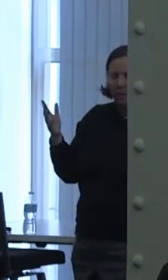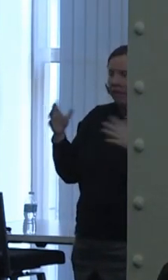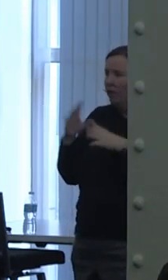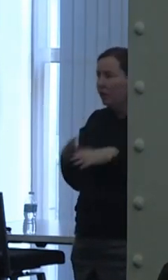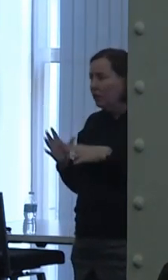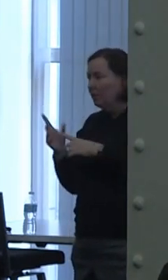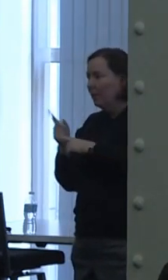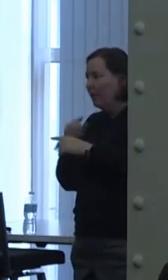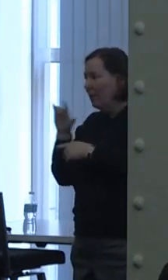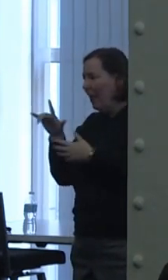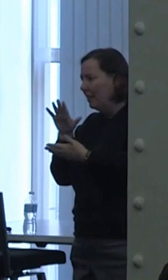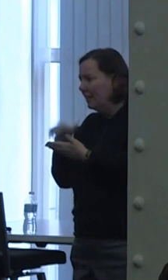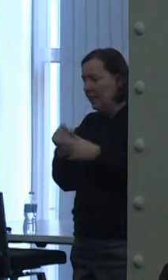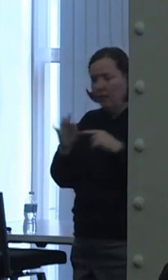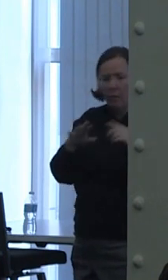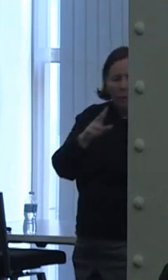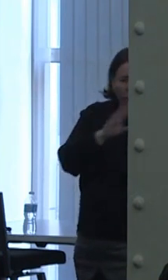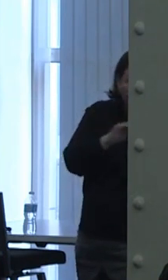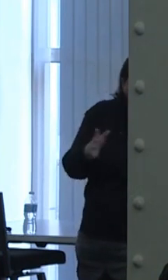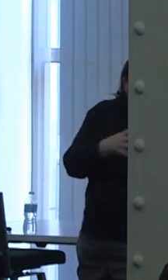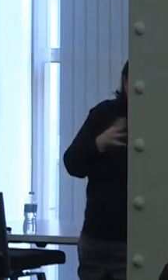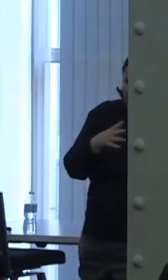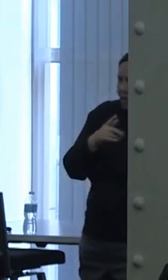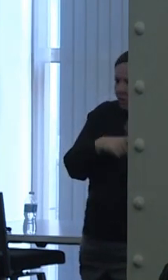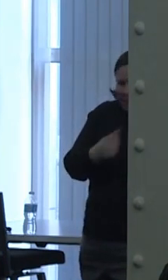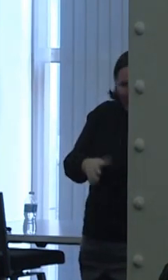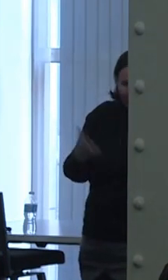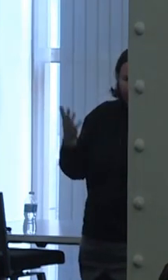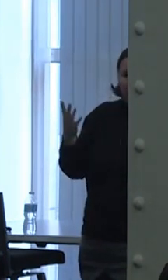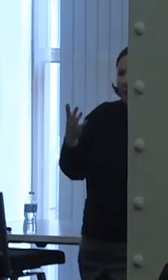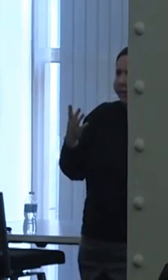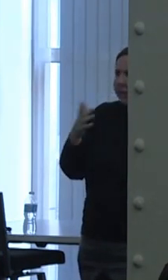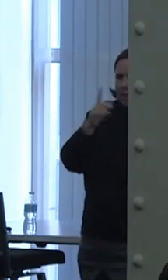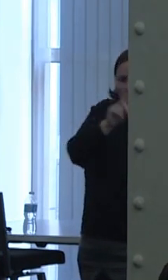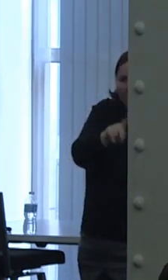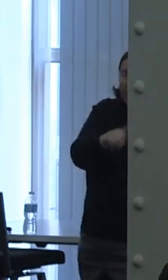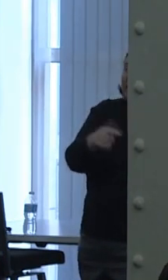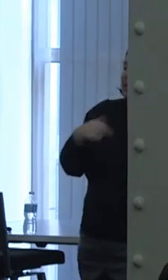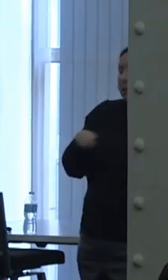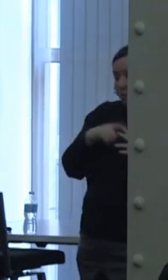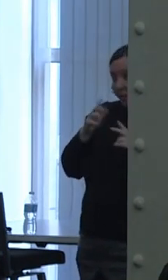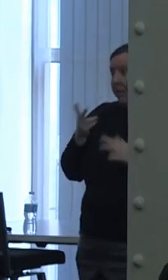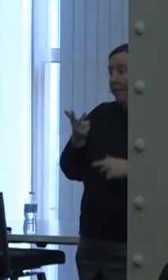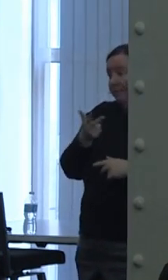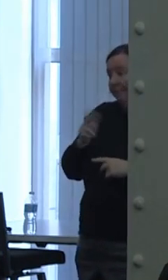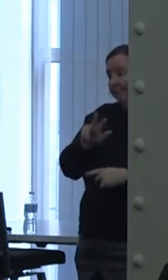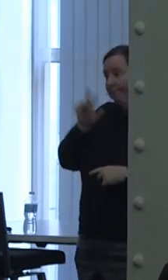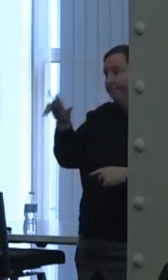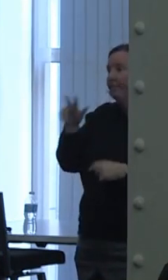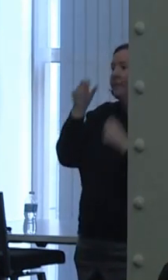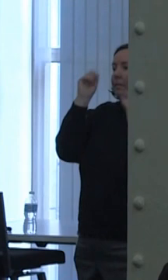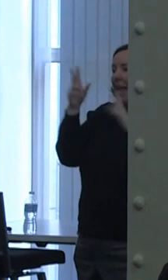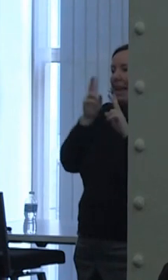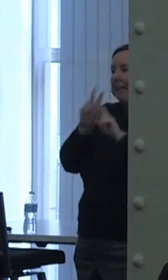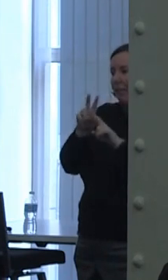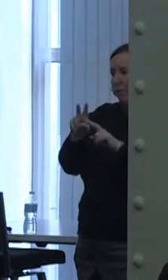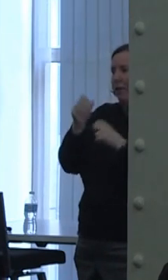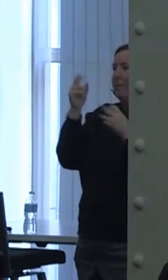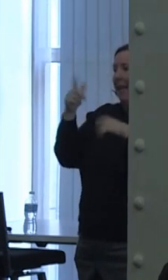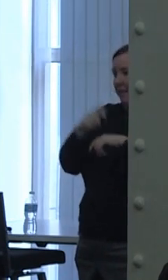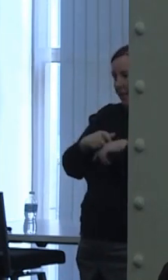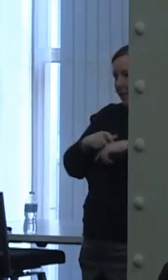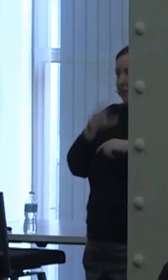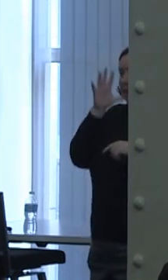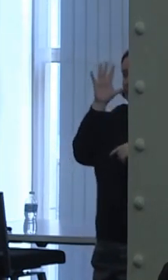each of those consumers, each of those people with disabilities. And we ended up attending a number of funerals over the years. My parents were